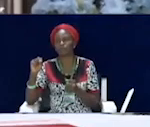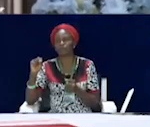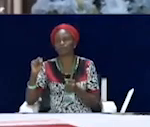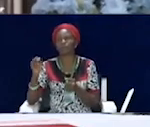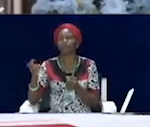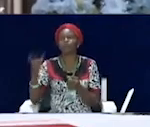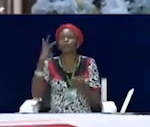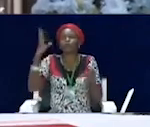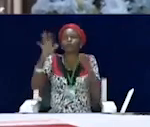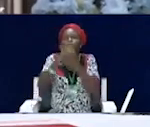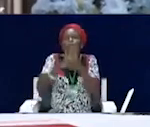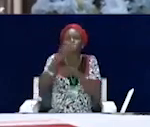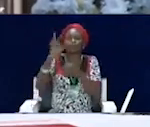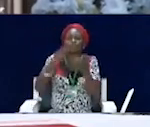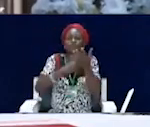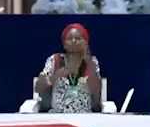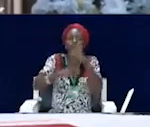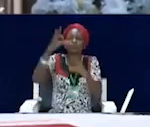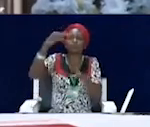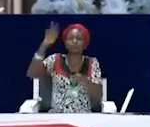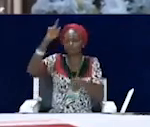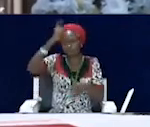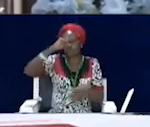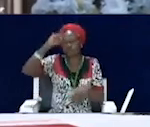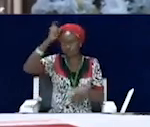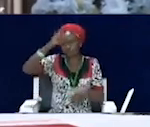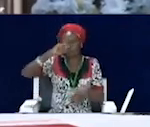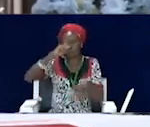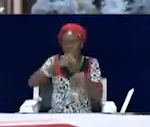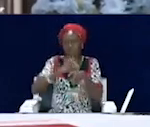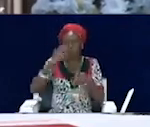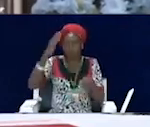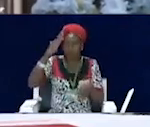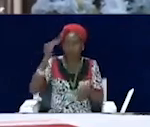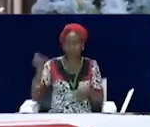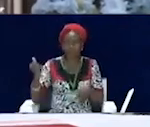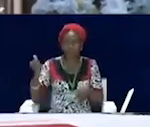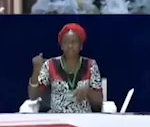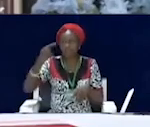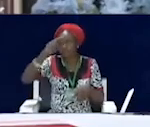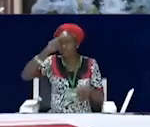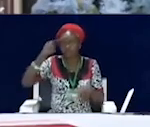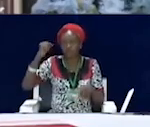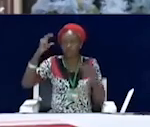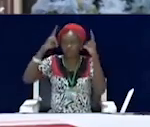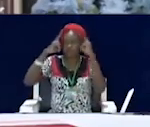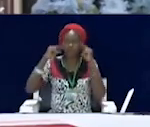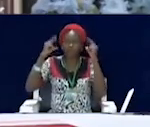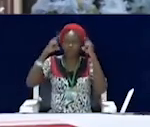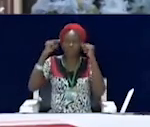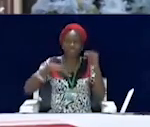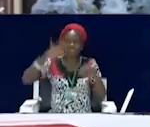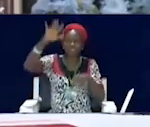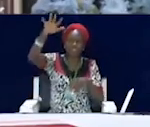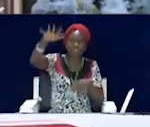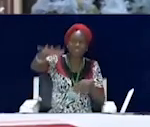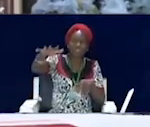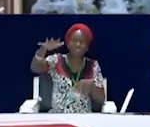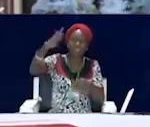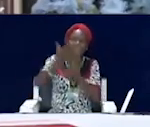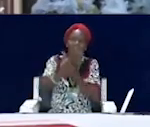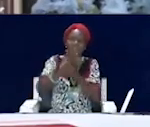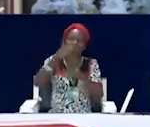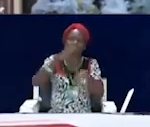was full of the spirit of wisdom. Why? Because Moses had laid his hands